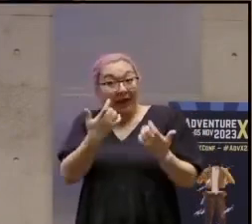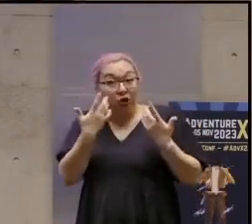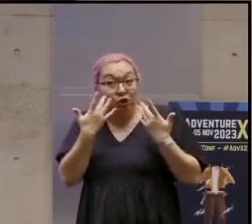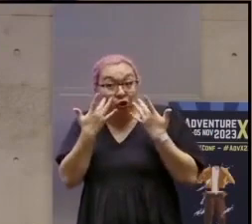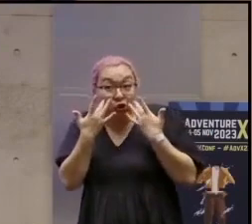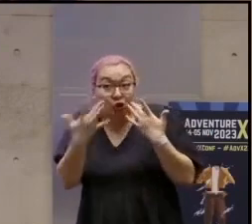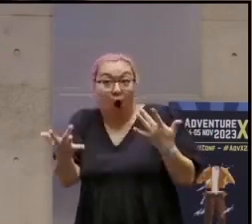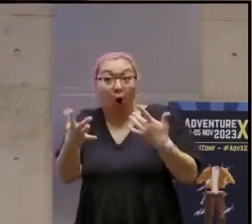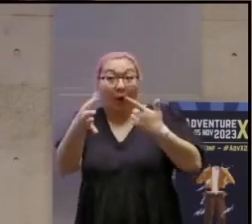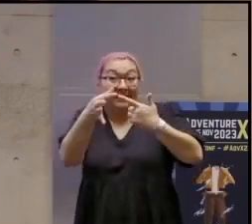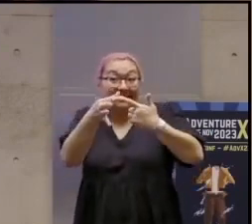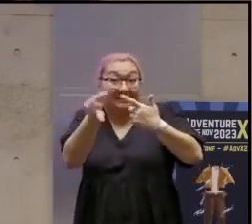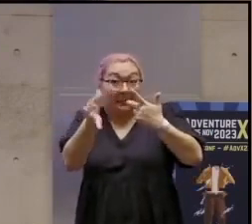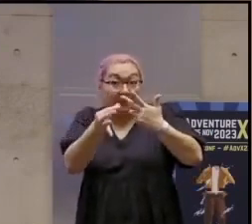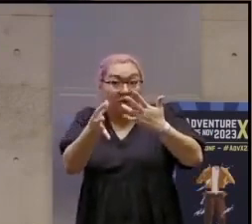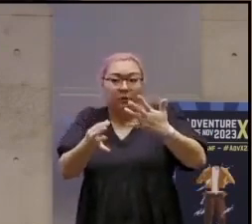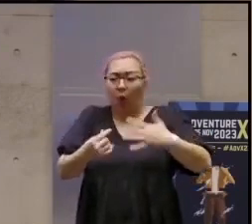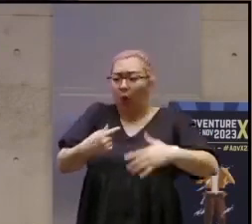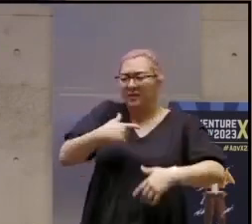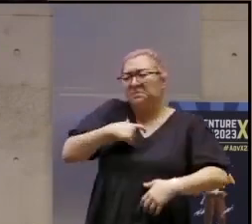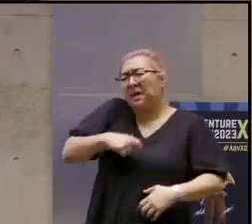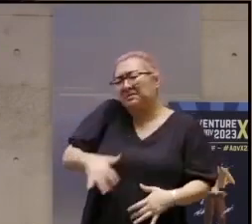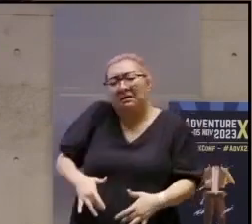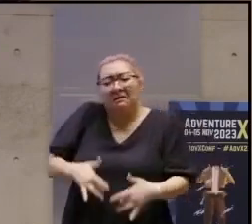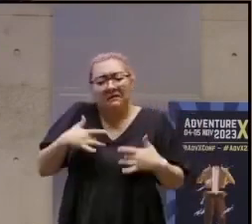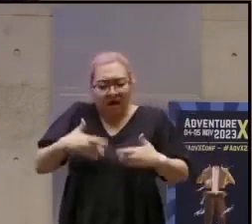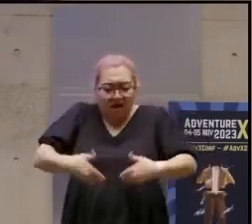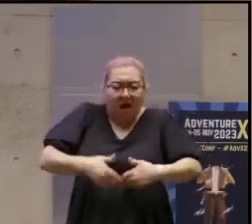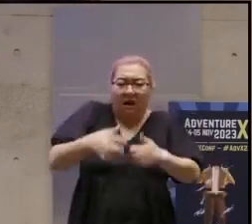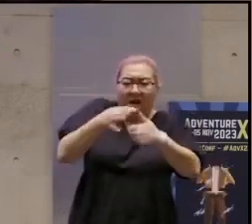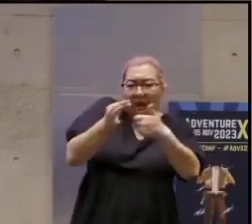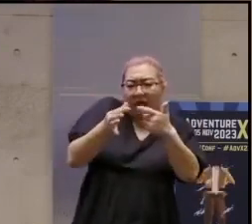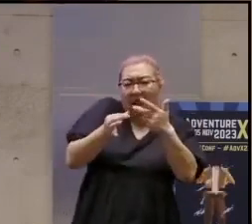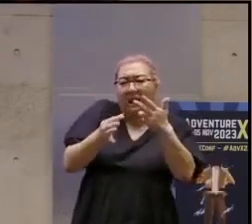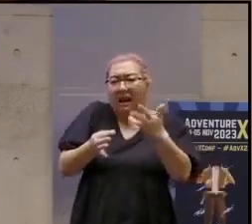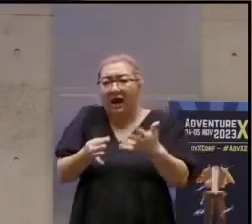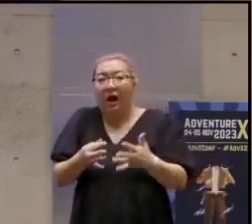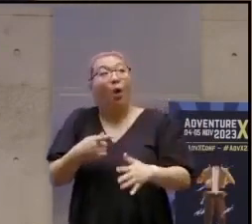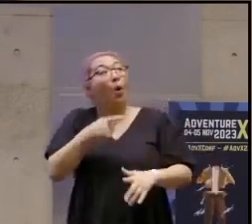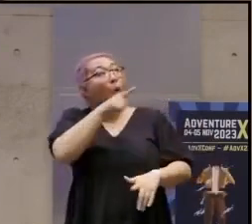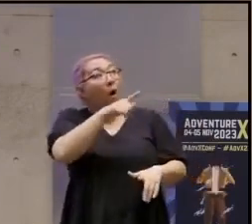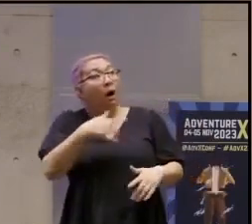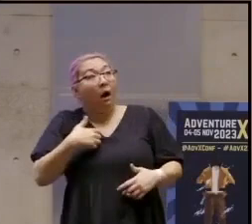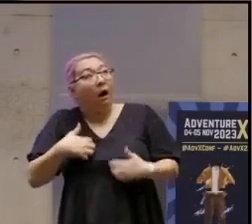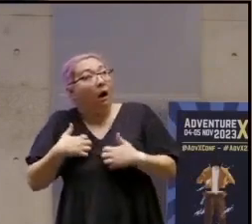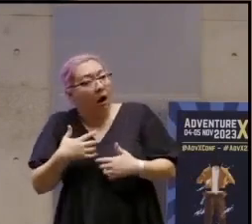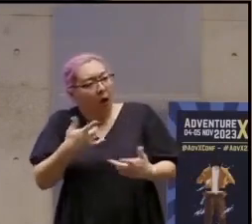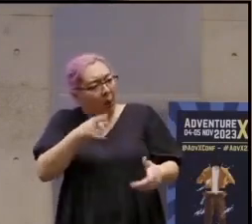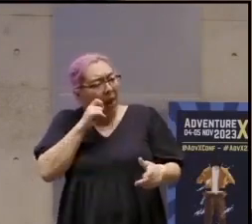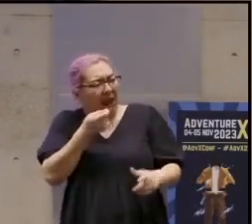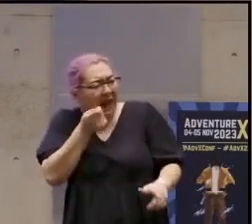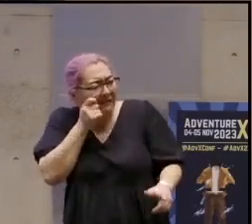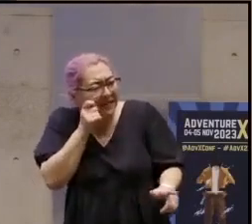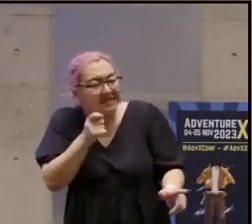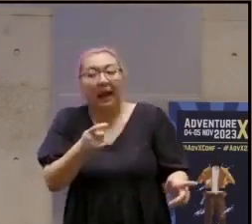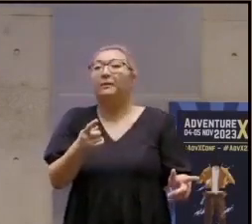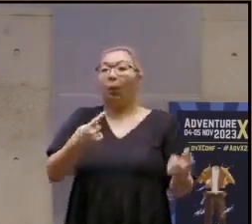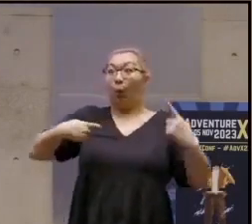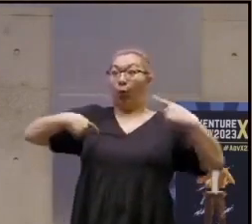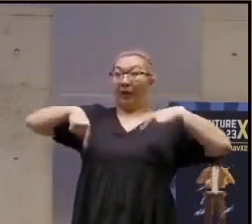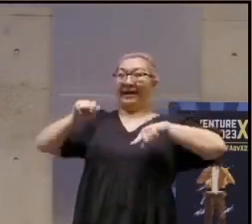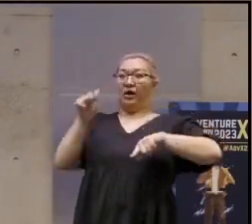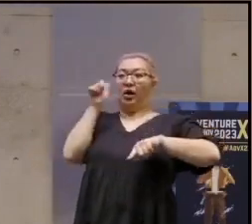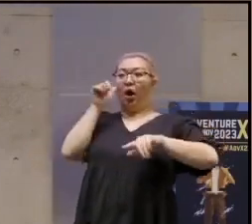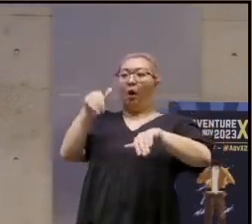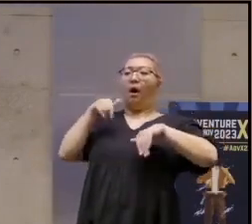being investigated, for example, and it can be very frustrating, as I'm sure a lot of us know. I have these symptoms, but no one seems to be able to make sense